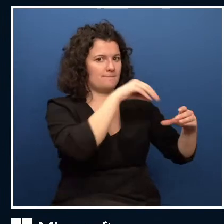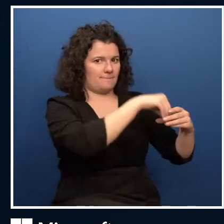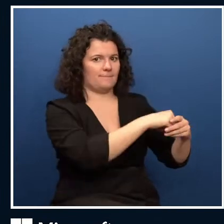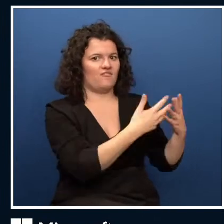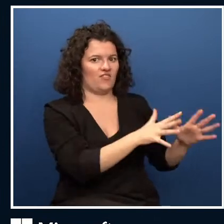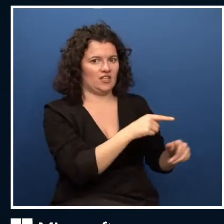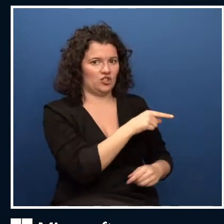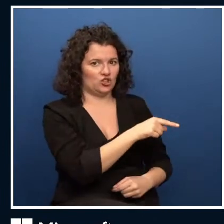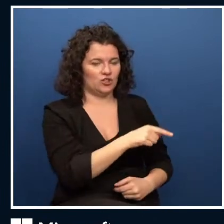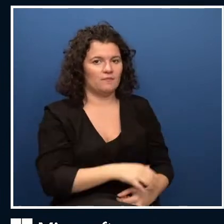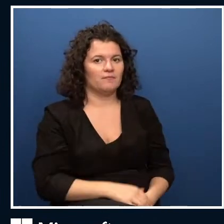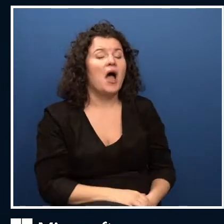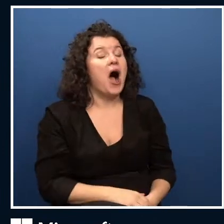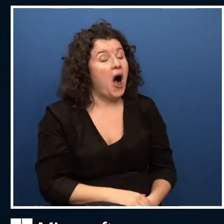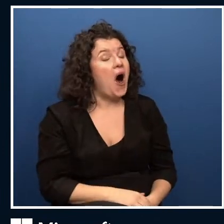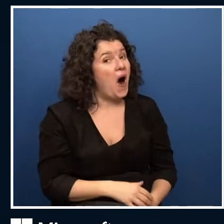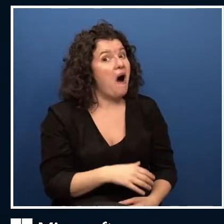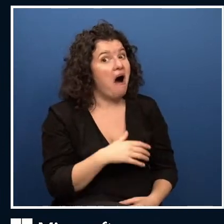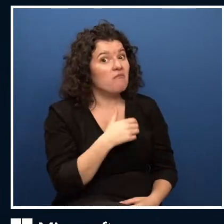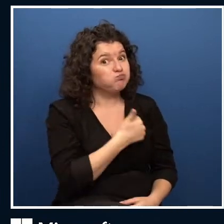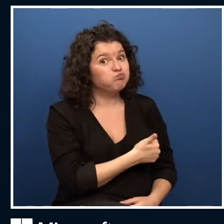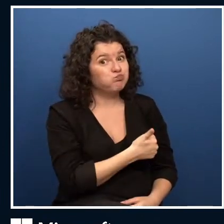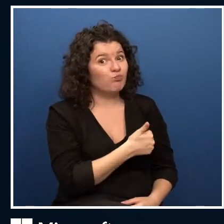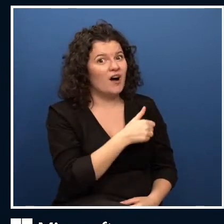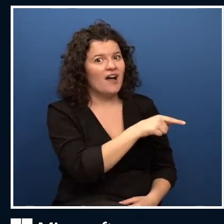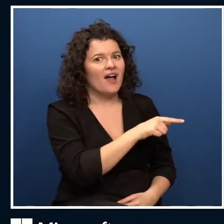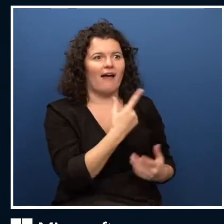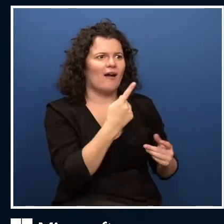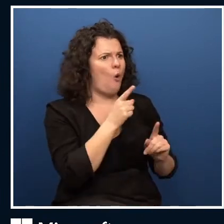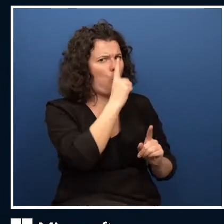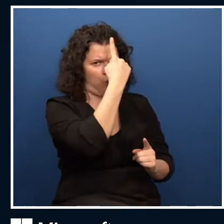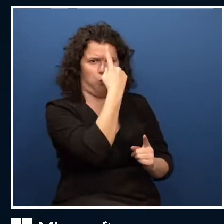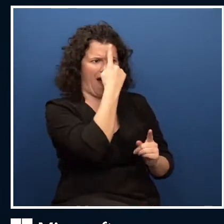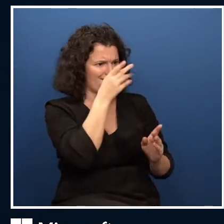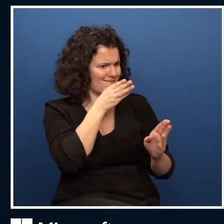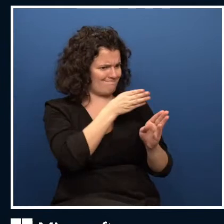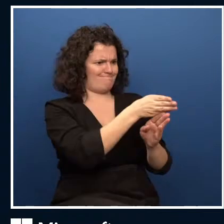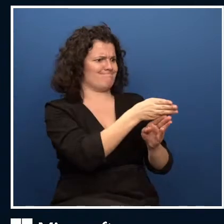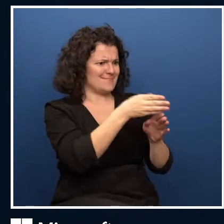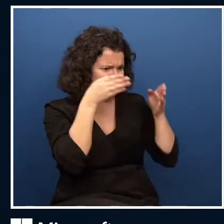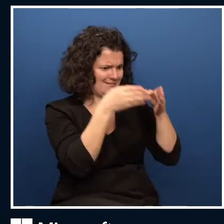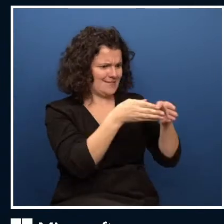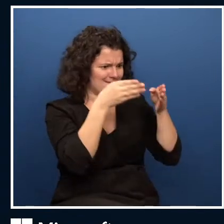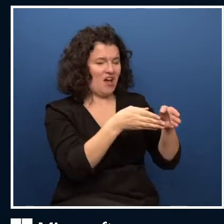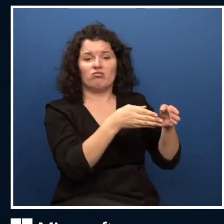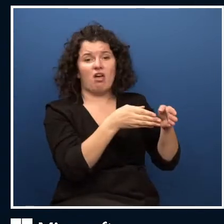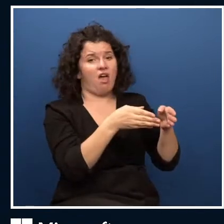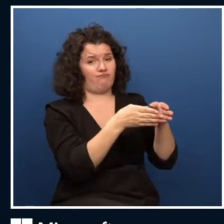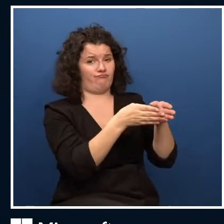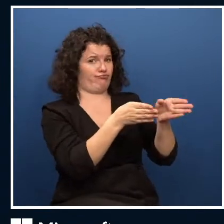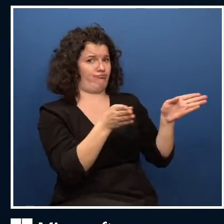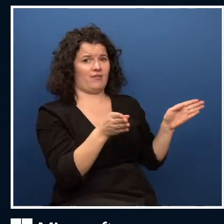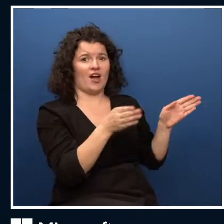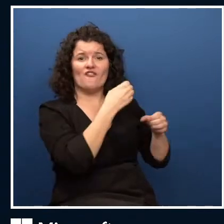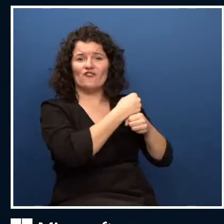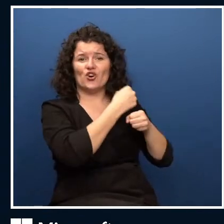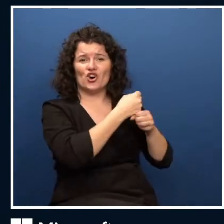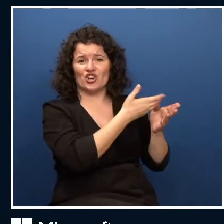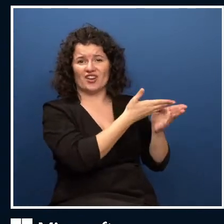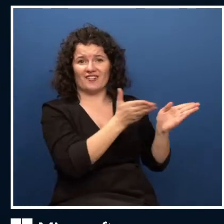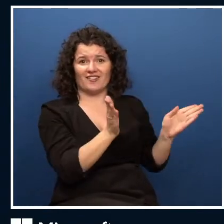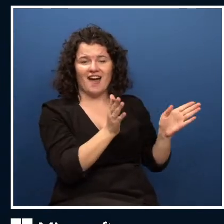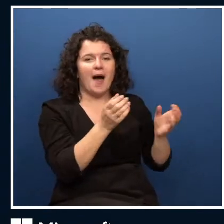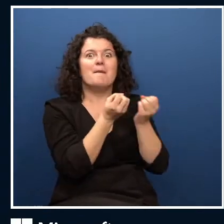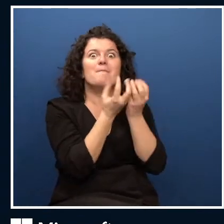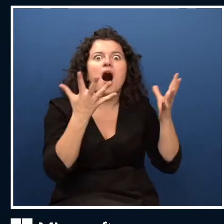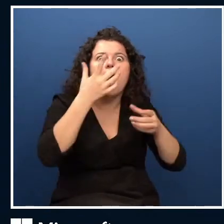there because you're not restricted to one domain. So there's so much work that has to be done, and there's not a lot of people. So you get exposed to a lot of other